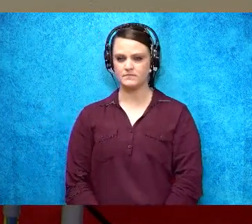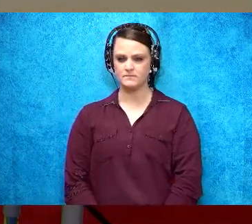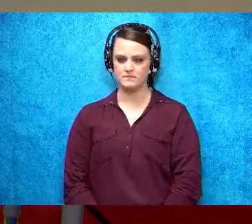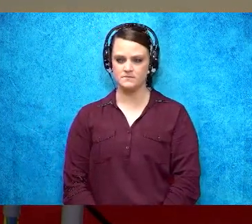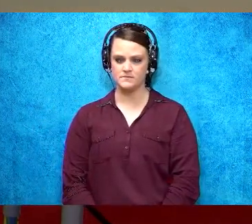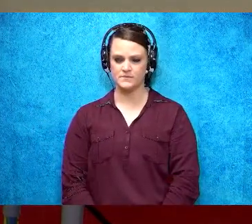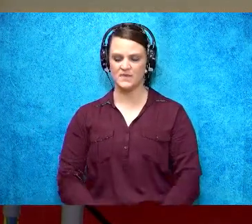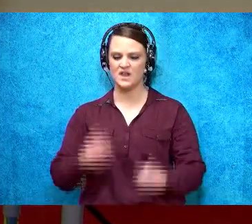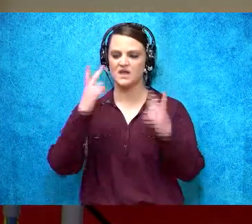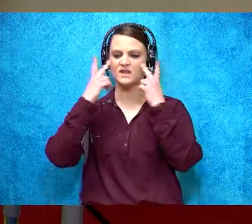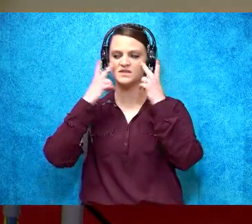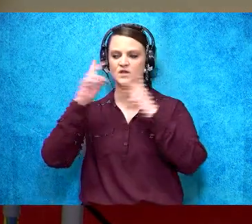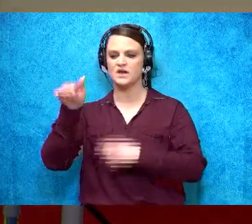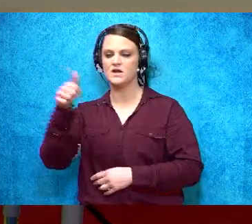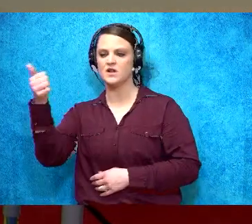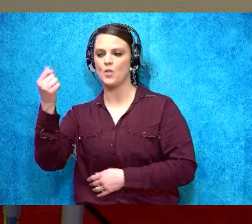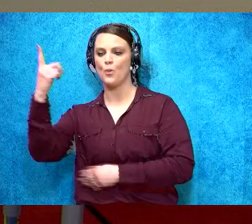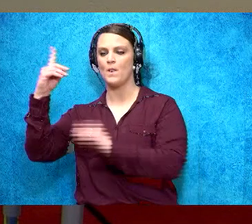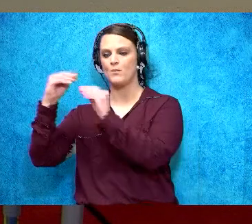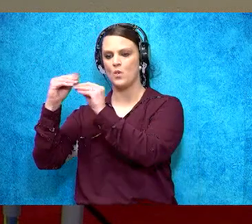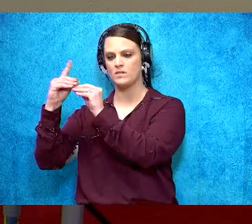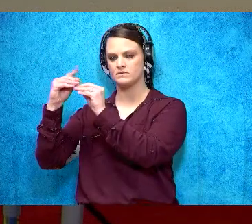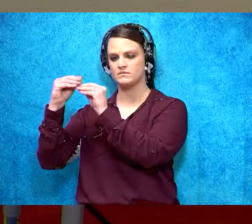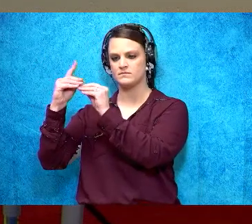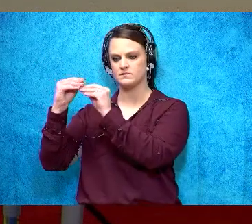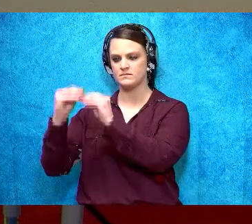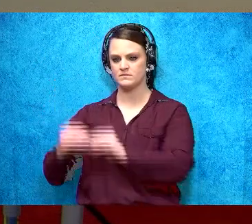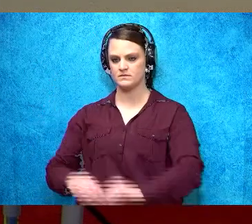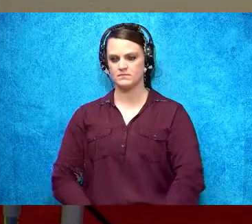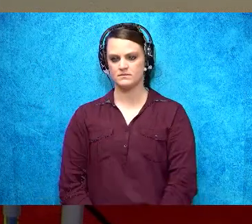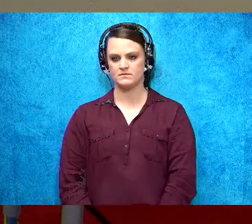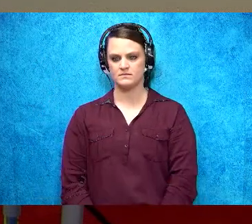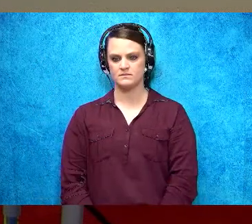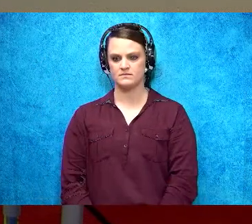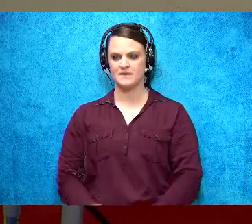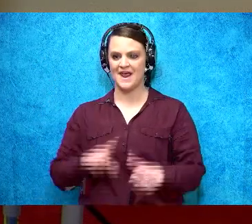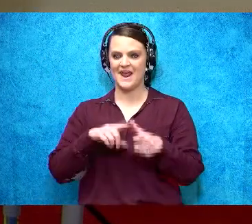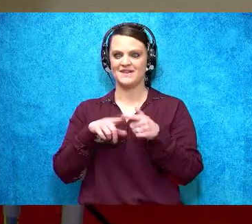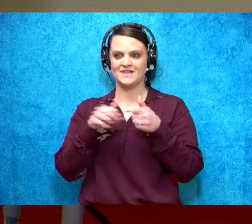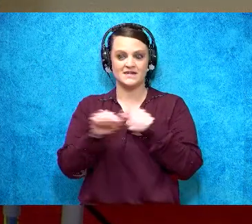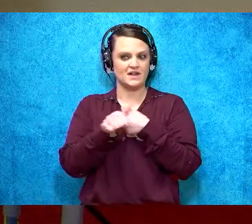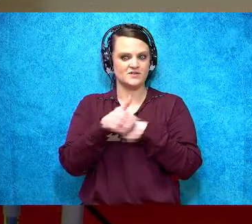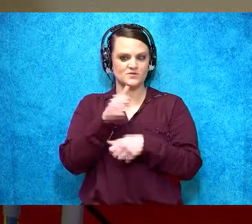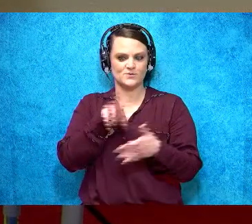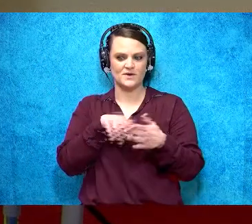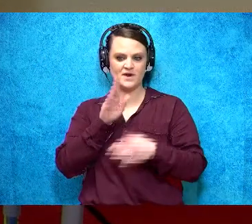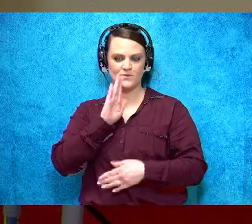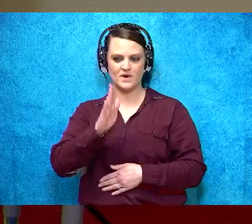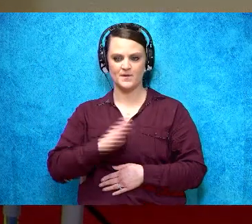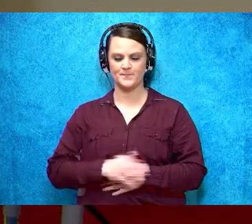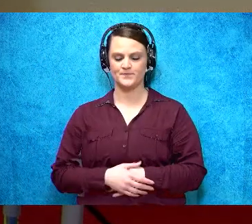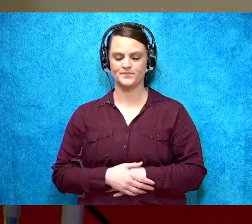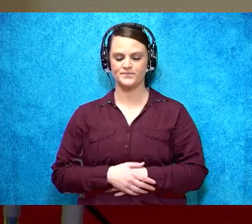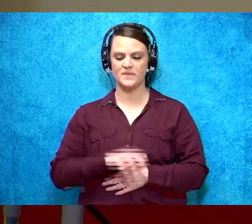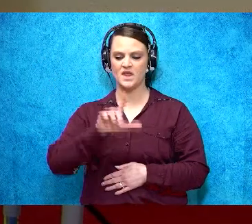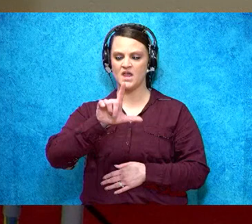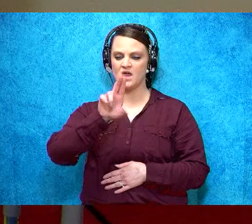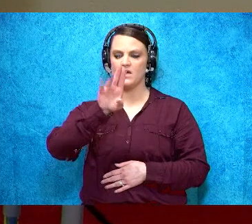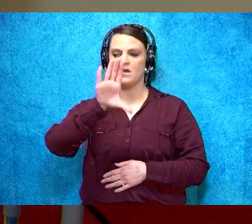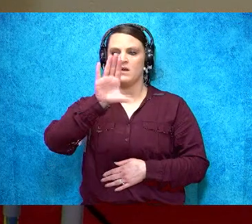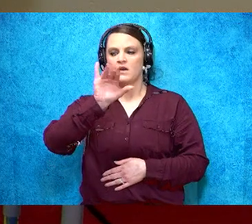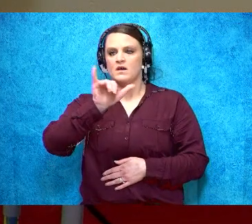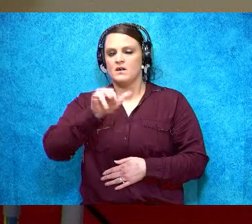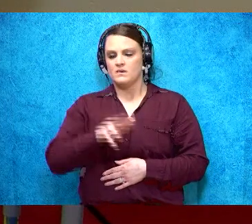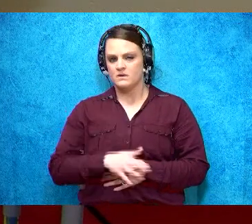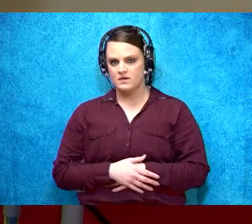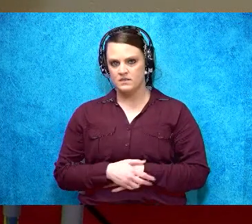Let's look at another one. One more. And then we'll read danger. Lucy sighed